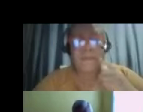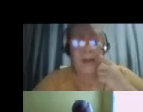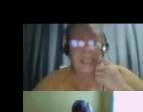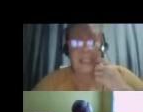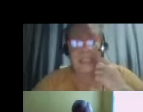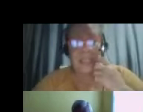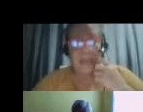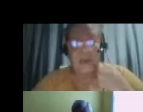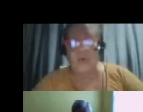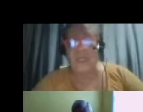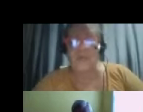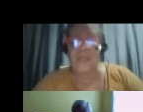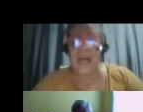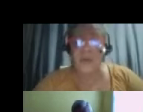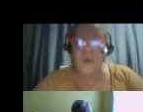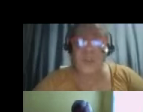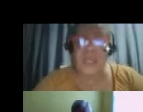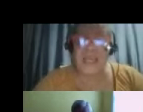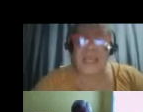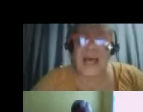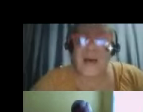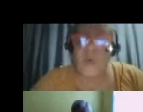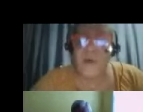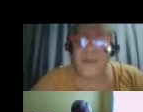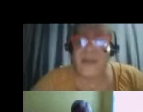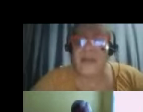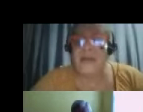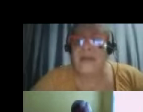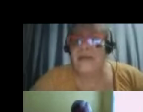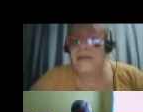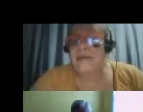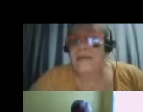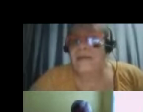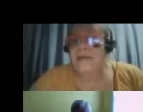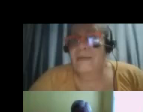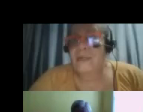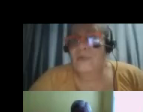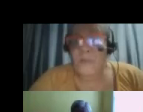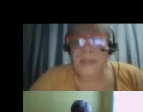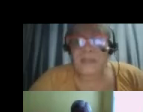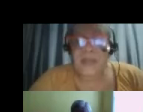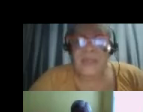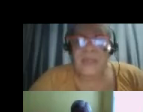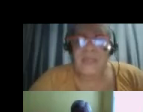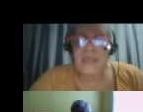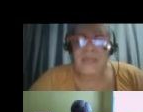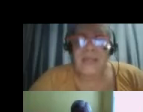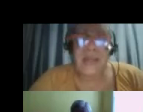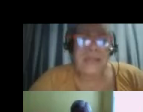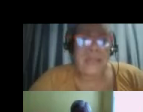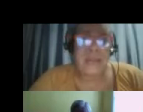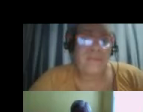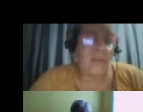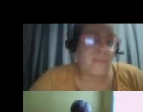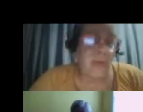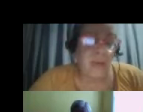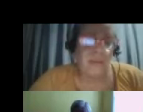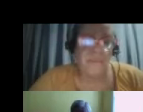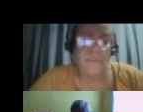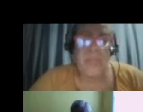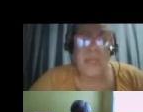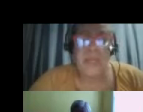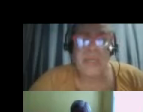inundated in both stormwater and coastal surge conditions. specifically on the east side